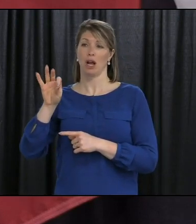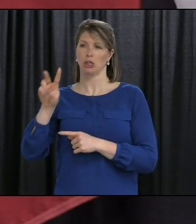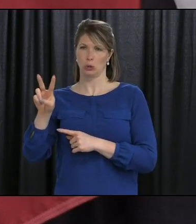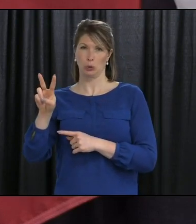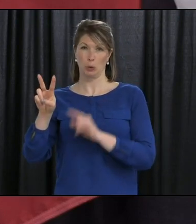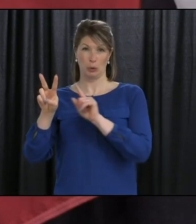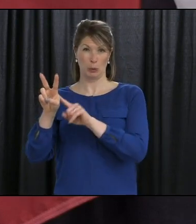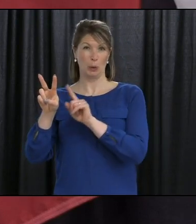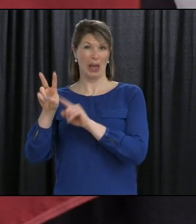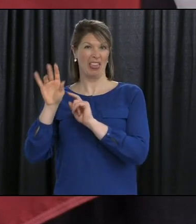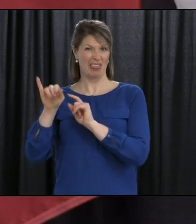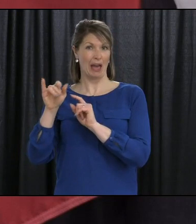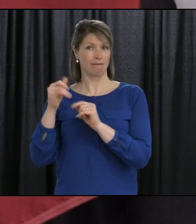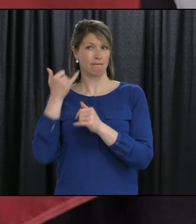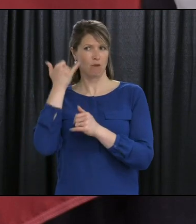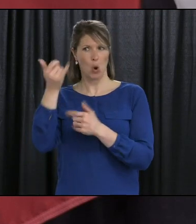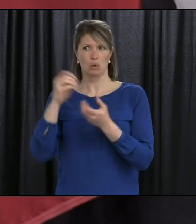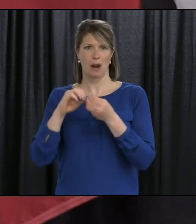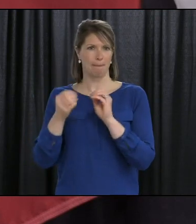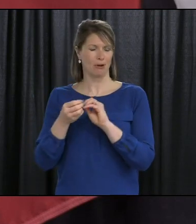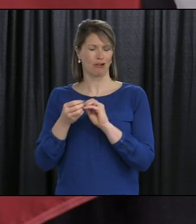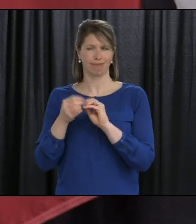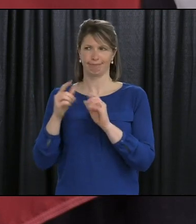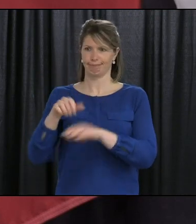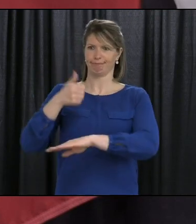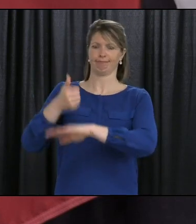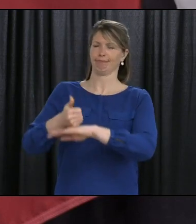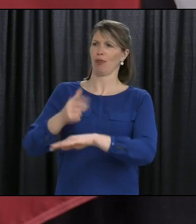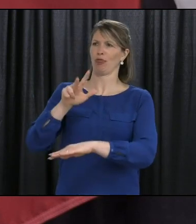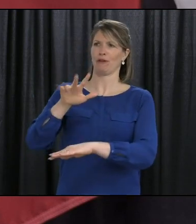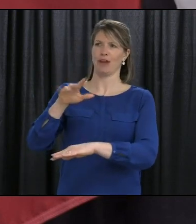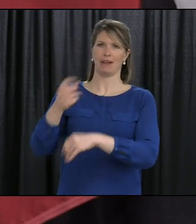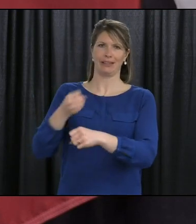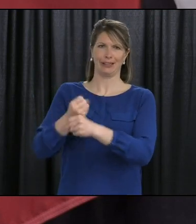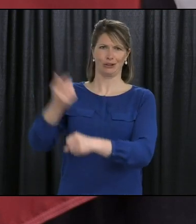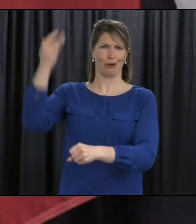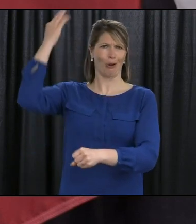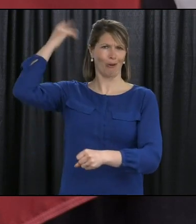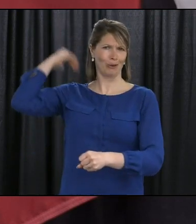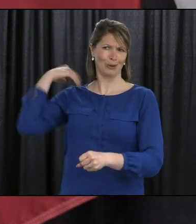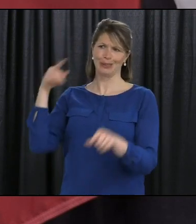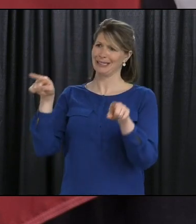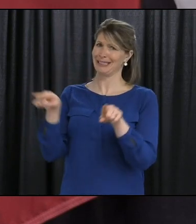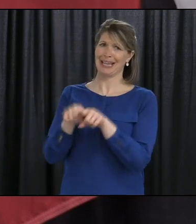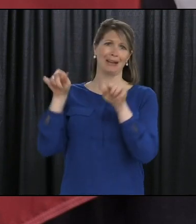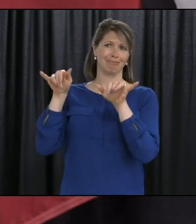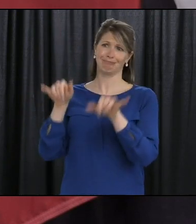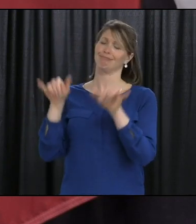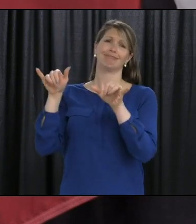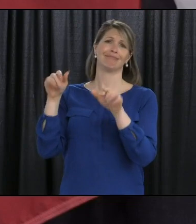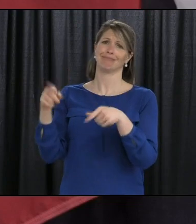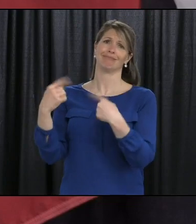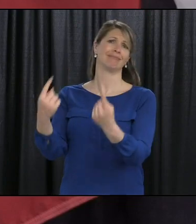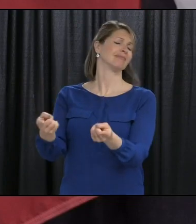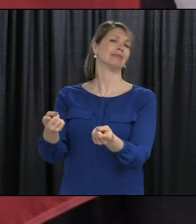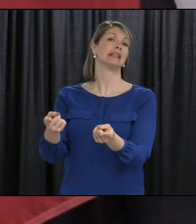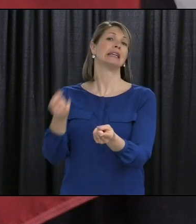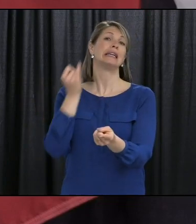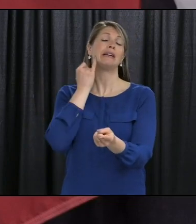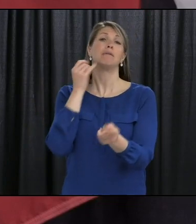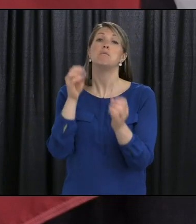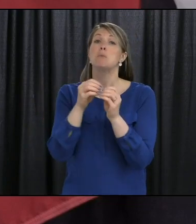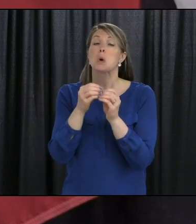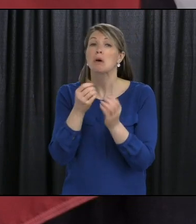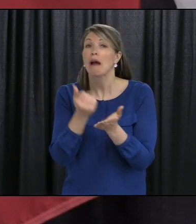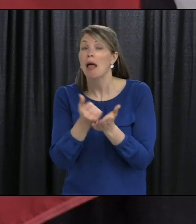1-877-753-1492. And that number has been around for some 35 years. But if you need access to officials within the department, including the minister, I'd encourage you to